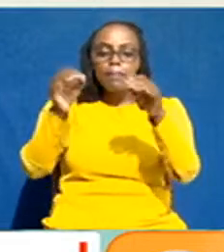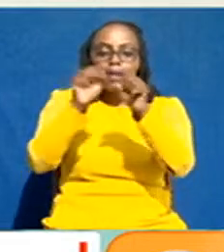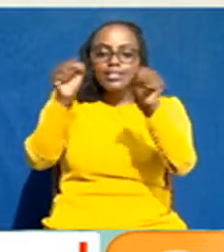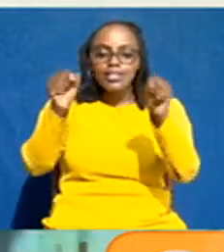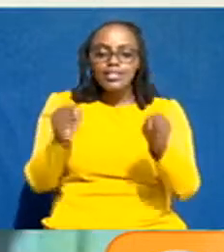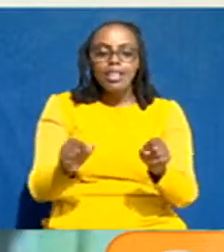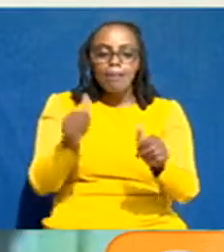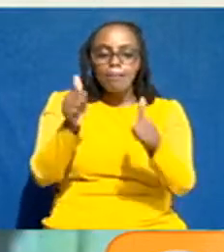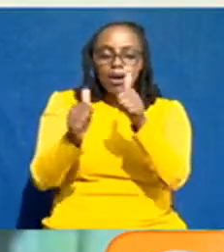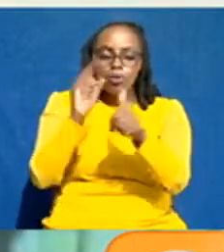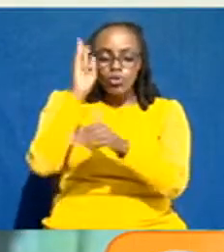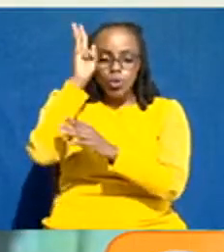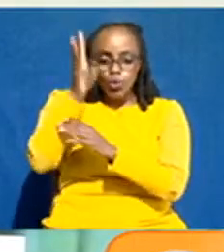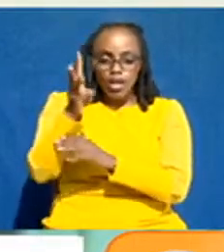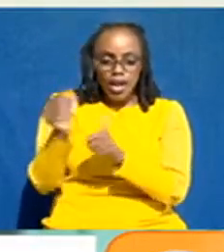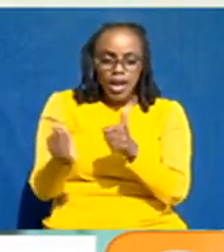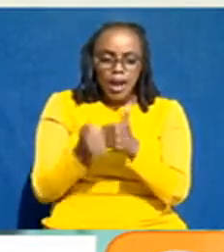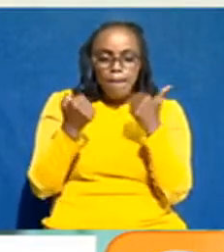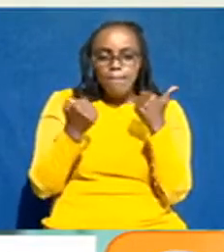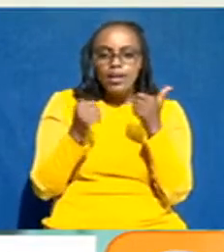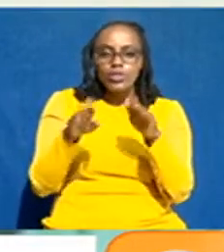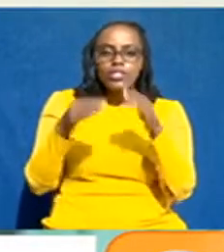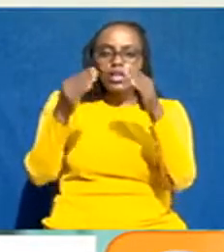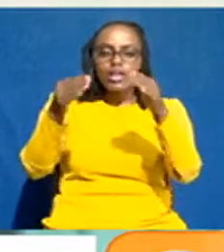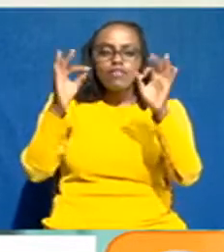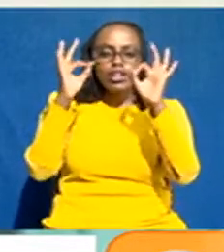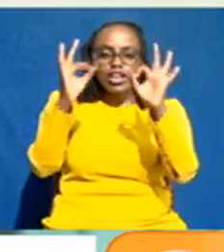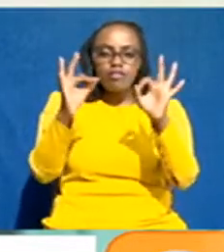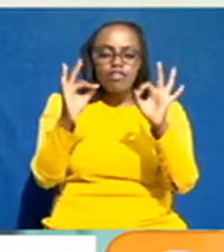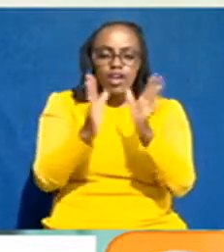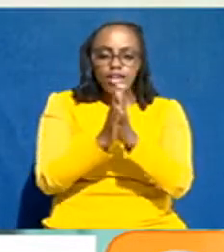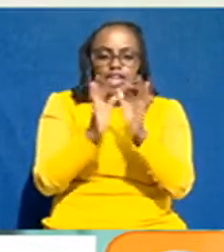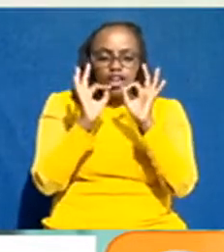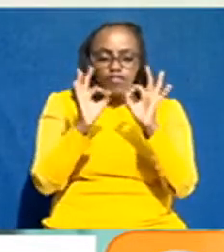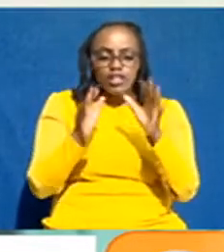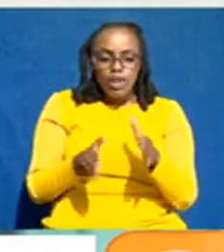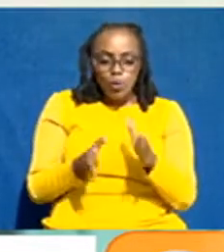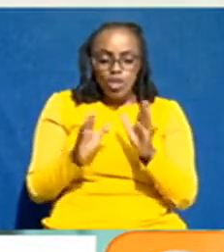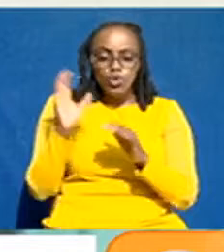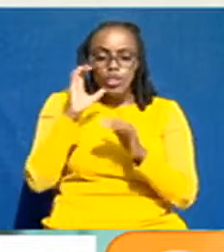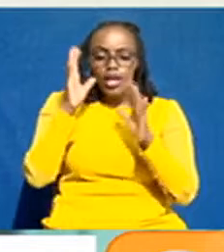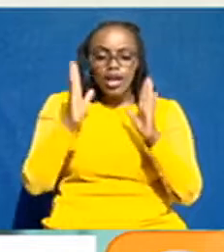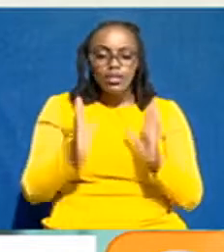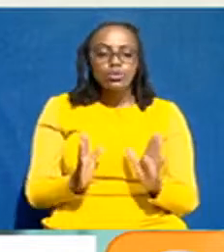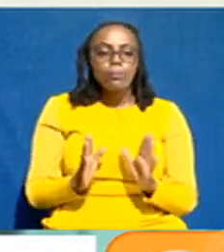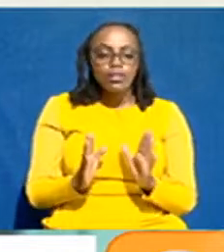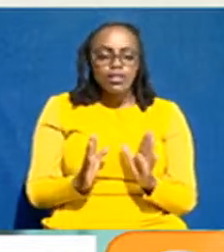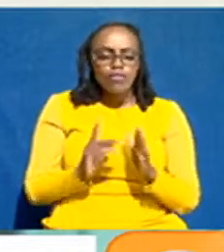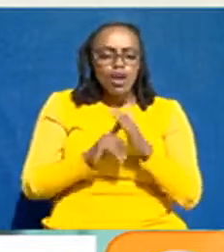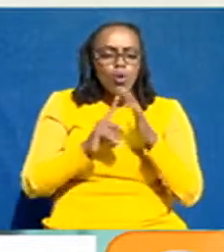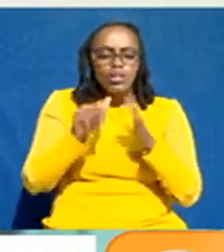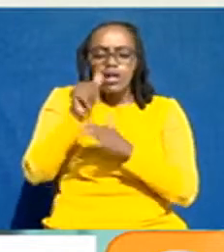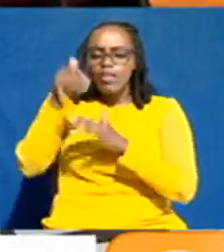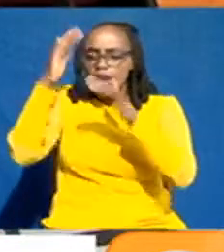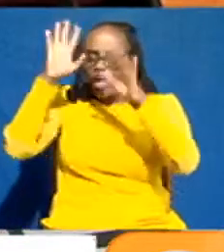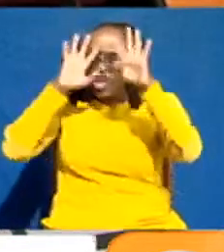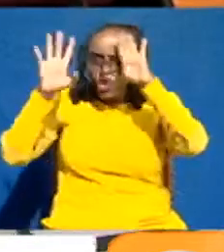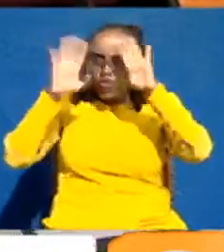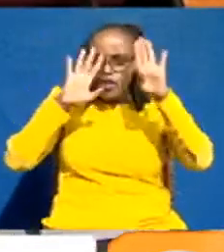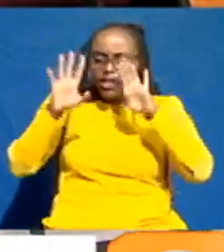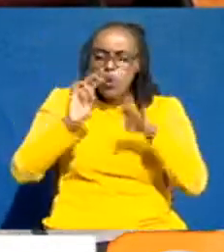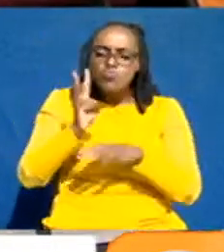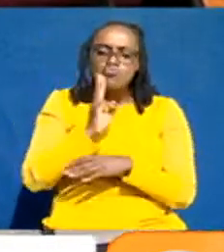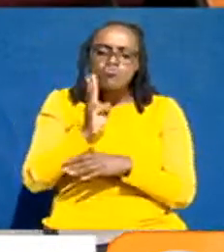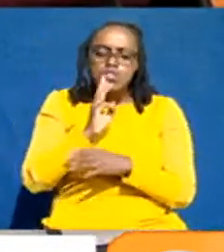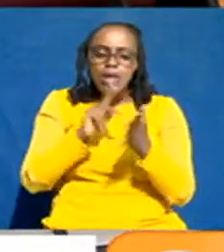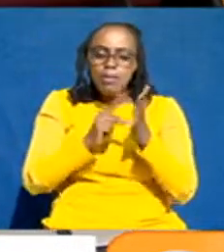systems will be delivered efficiently and effectively to the customers. And what other innovative water projects